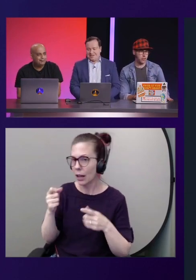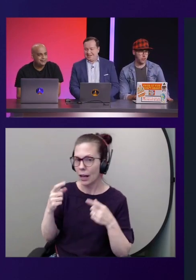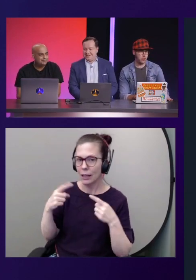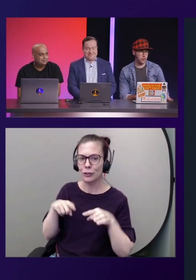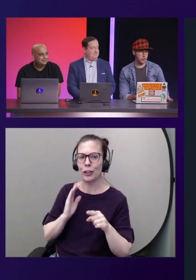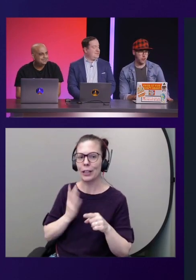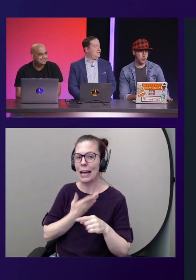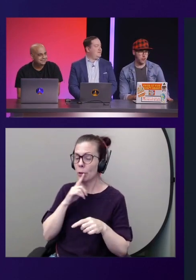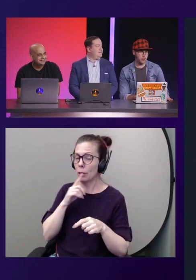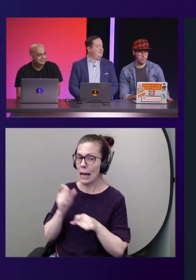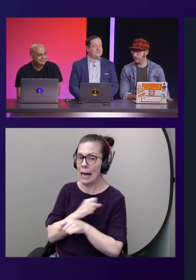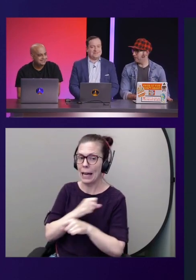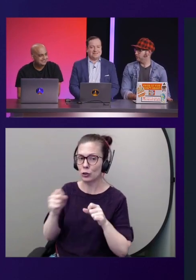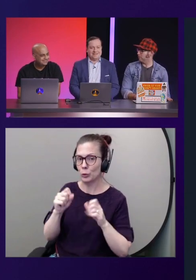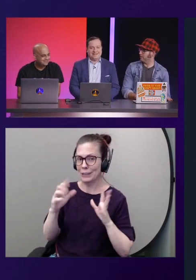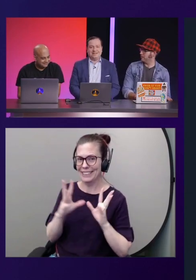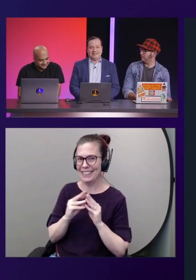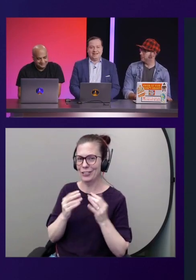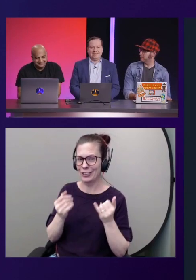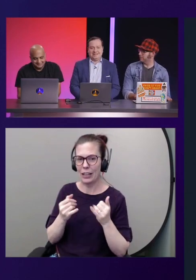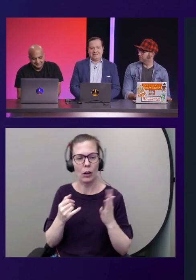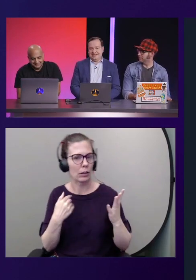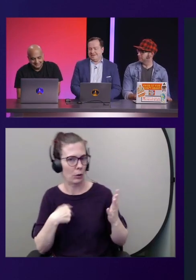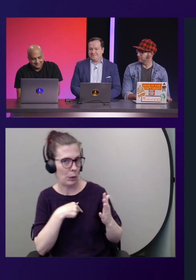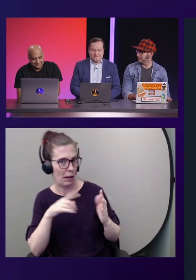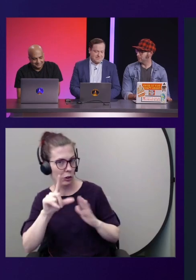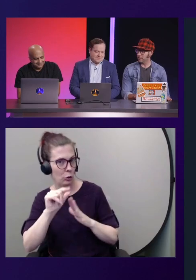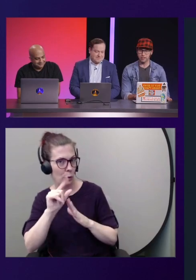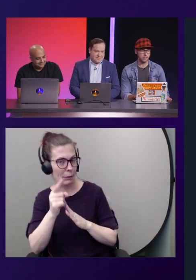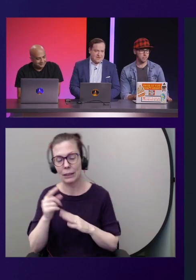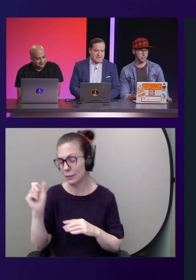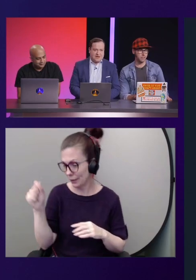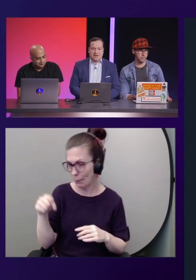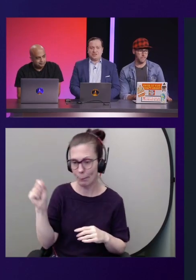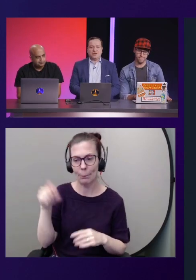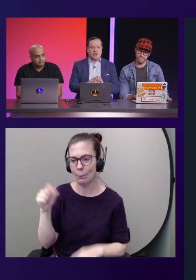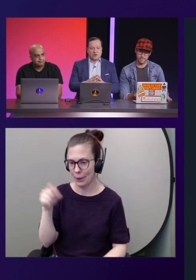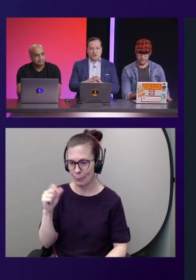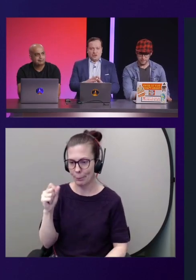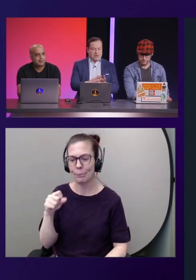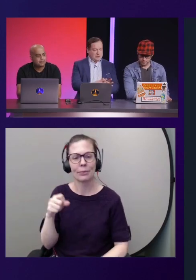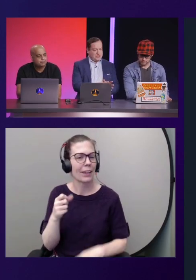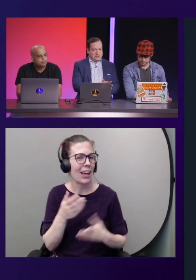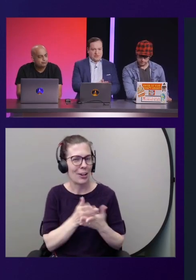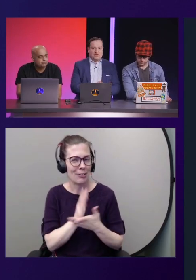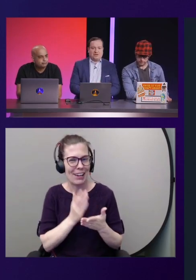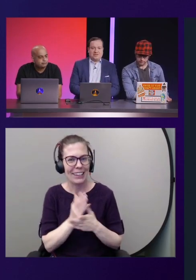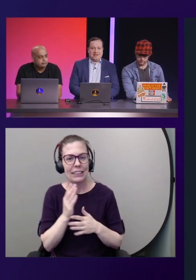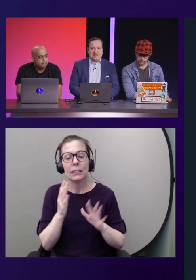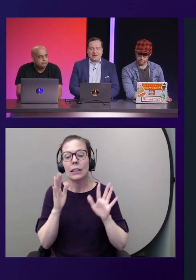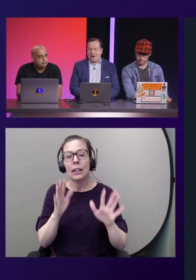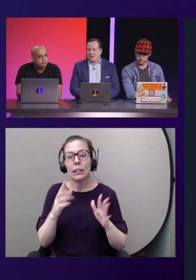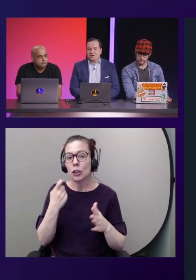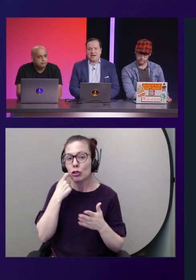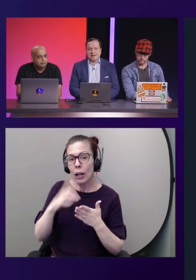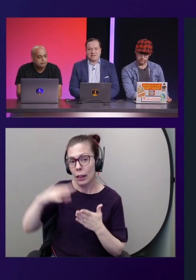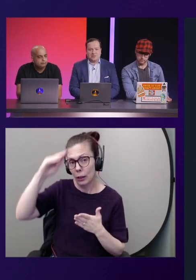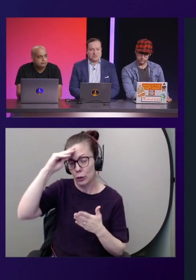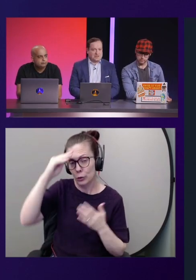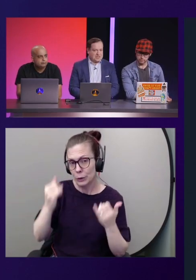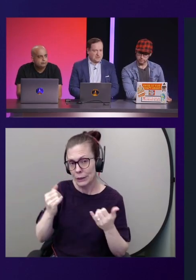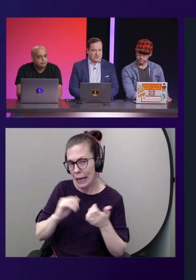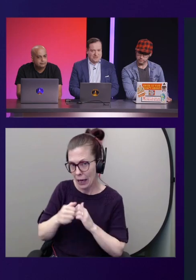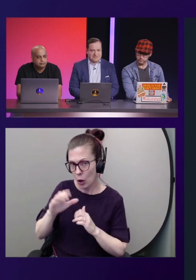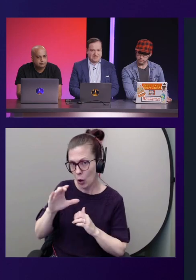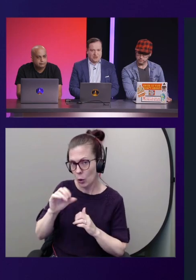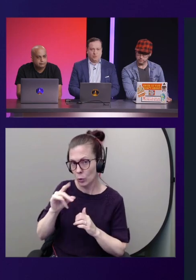actual session here, yeah. We got about 20 minutes, yeah. so... Yeah. Okay. All right, so you just learned earlier today how CodeCatalyst helps